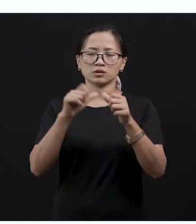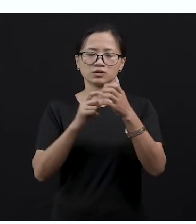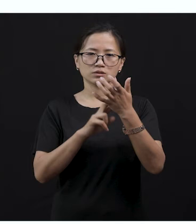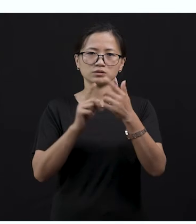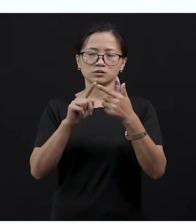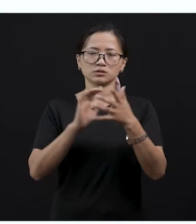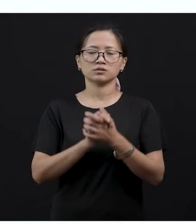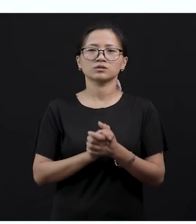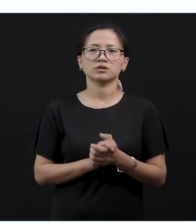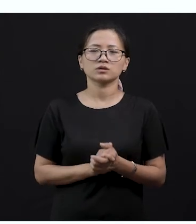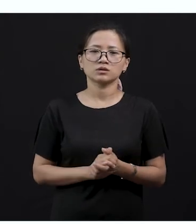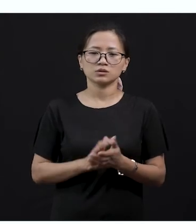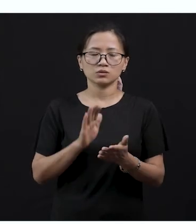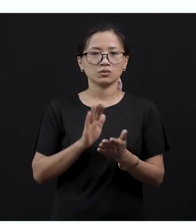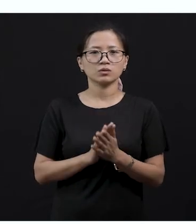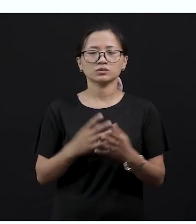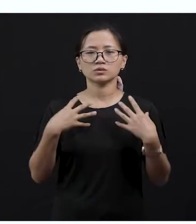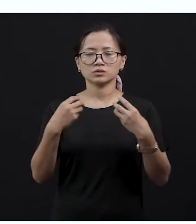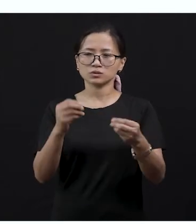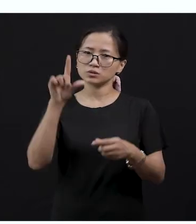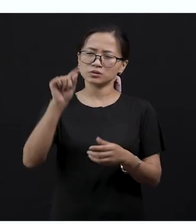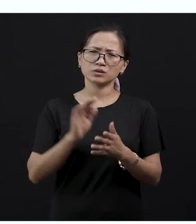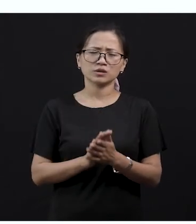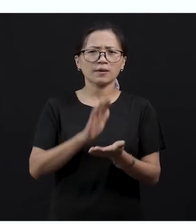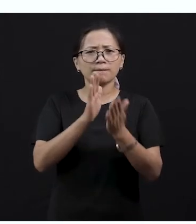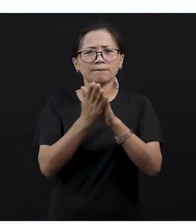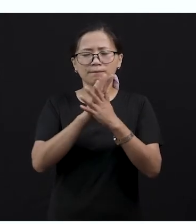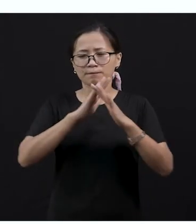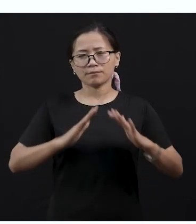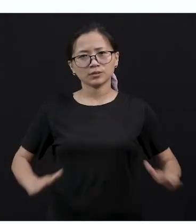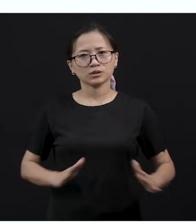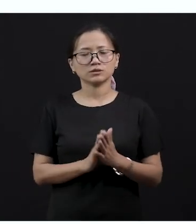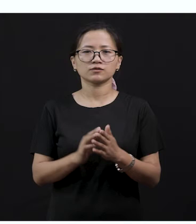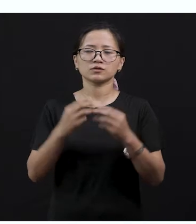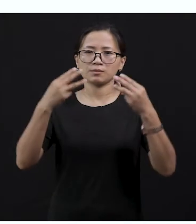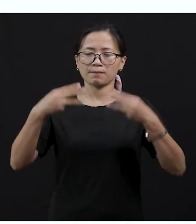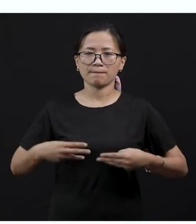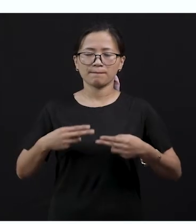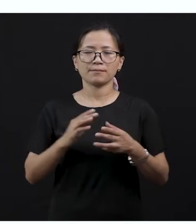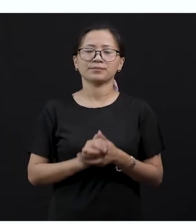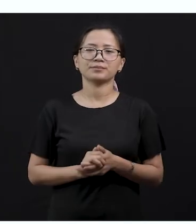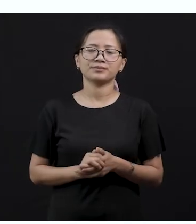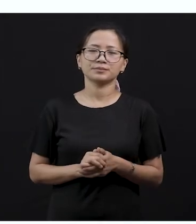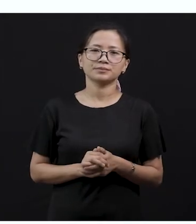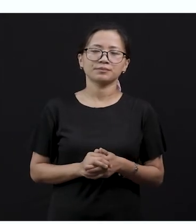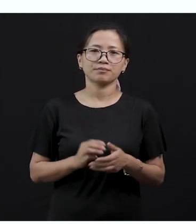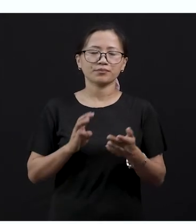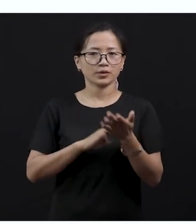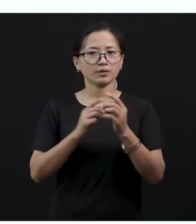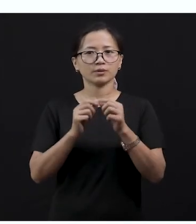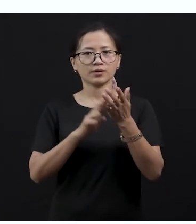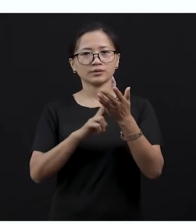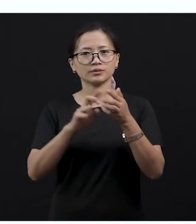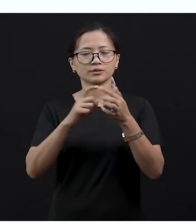do everything in a peaceful manner, all right? So this non-cooperation movement was, he decided that